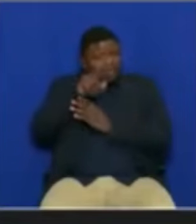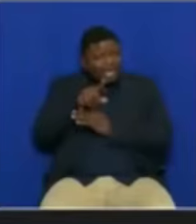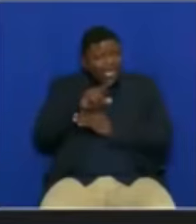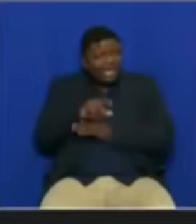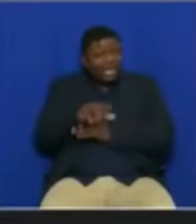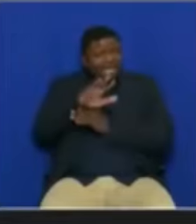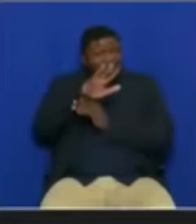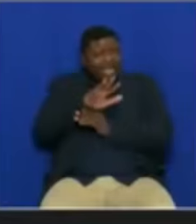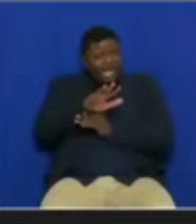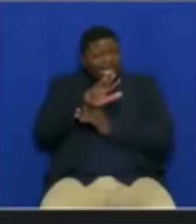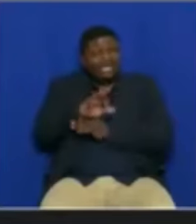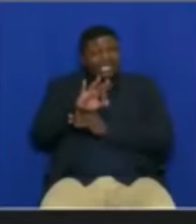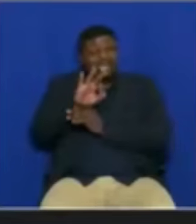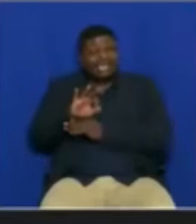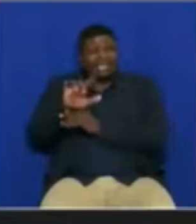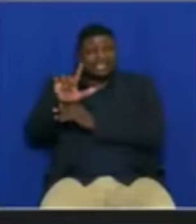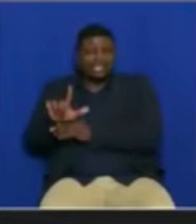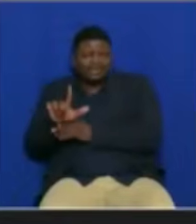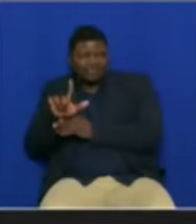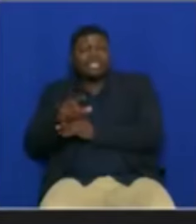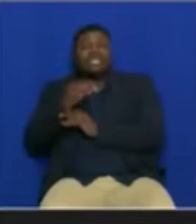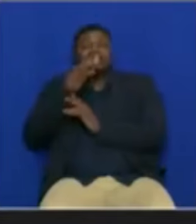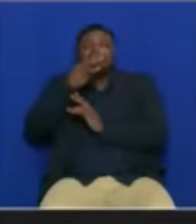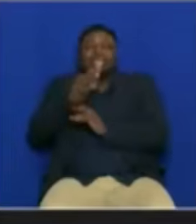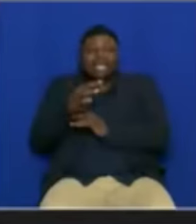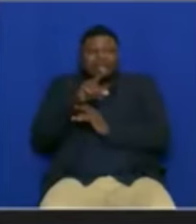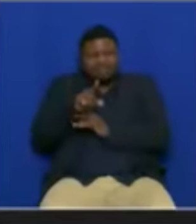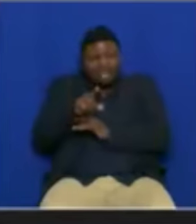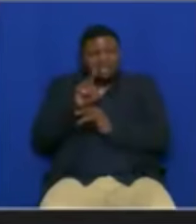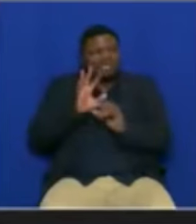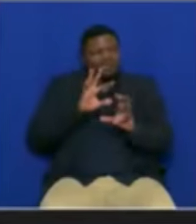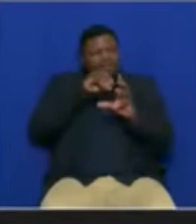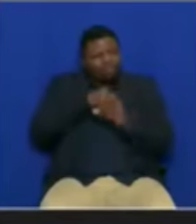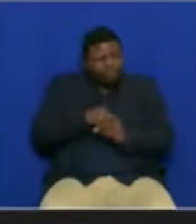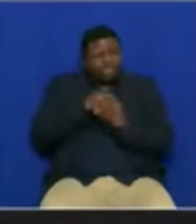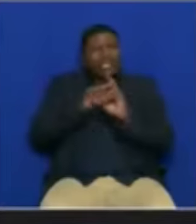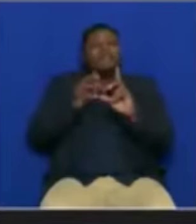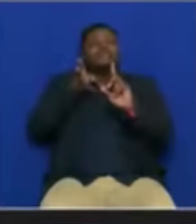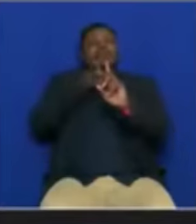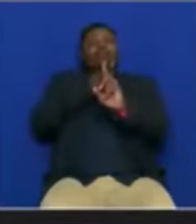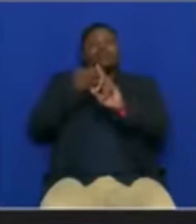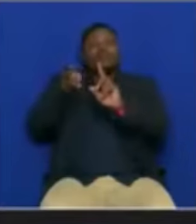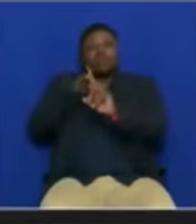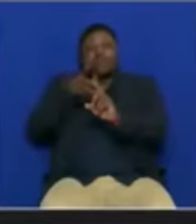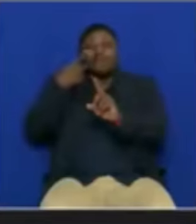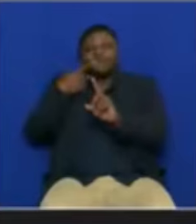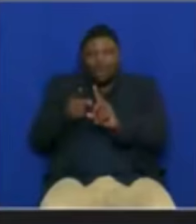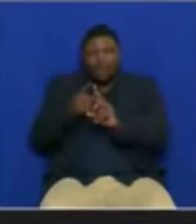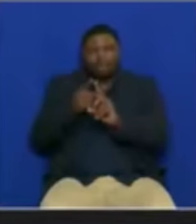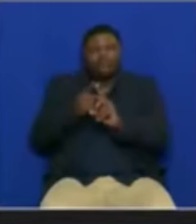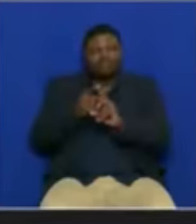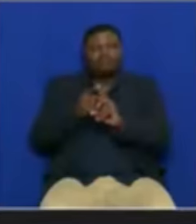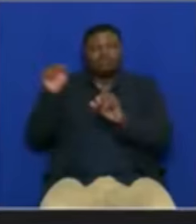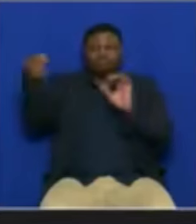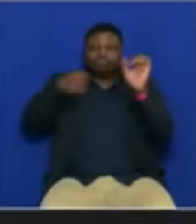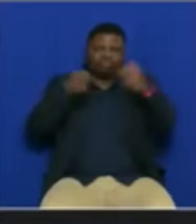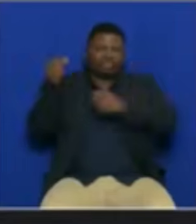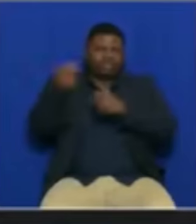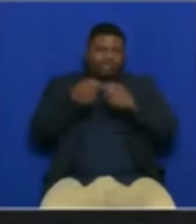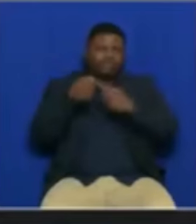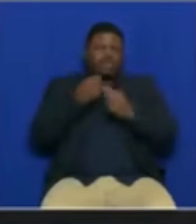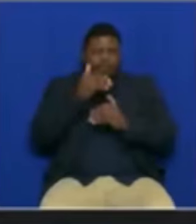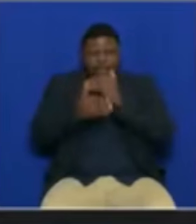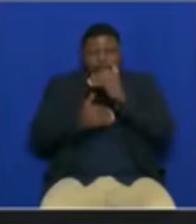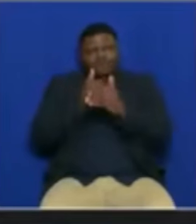it pertains to manipulation of security vetting processes. Now, her list in Annexure B has got 7